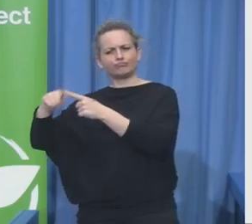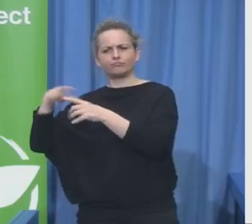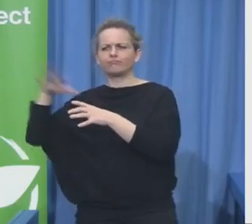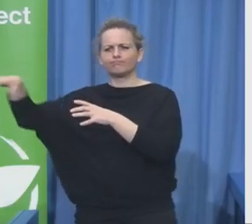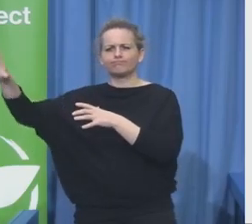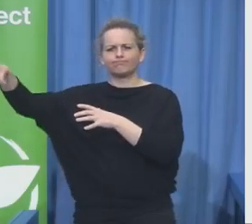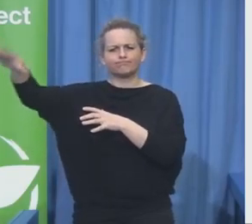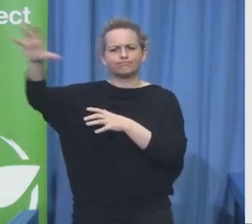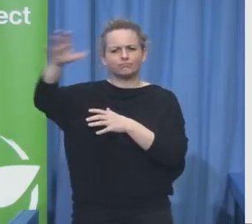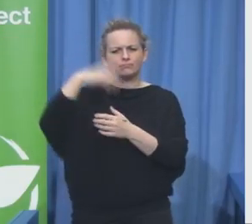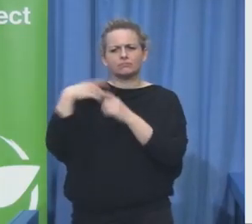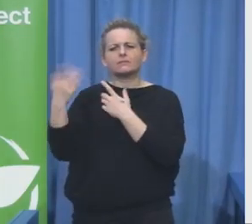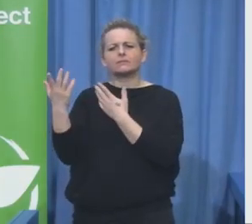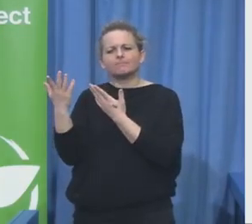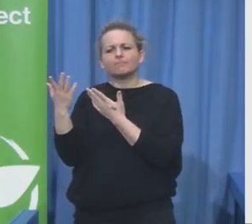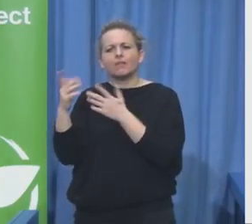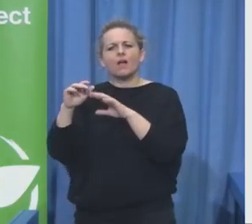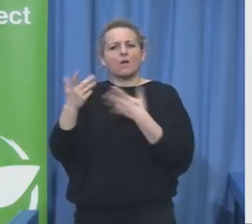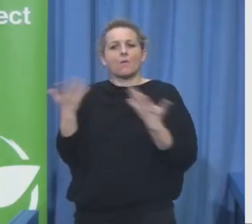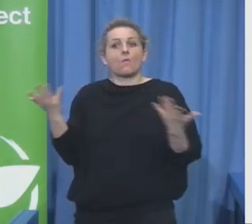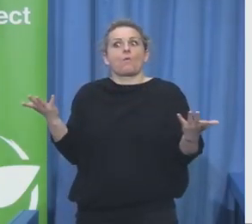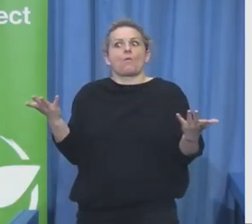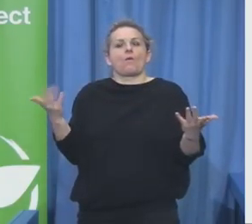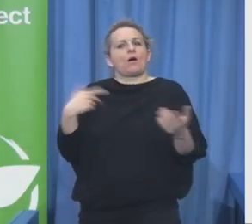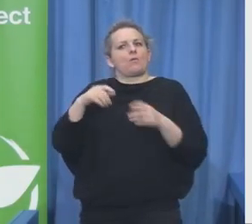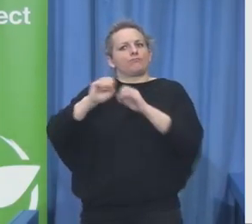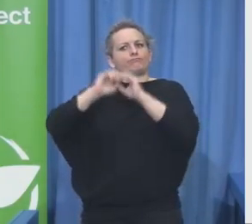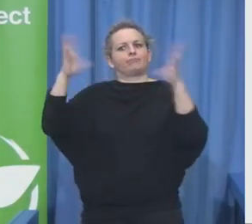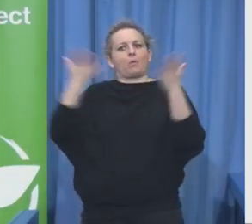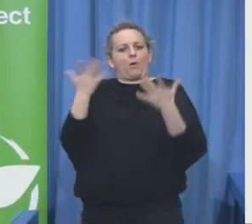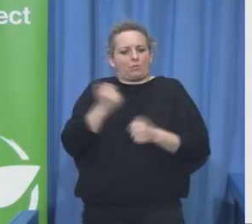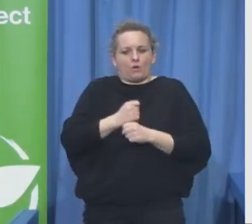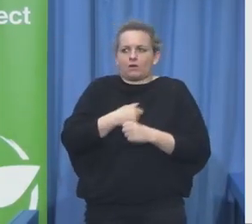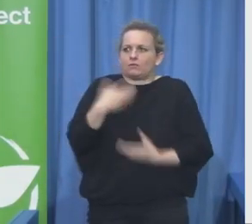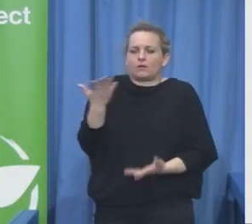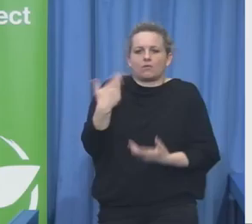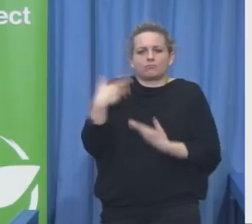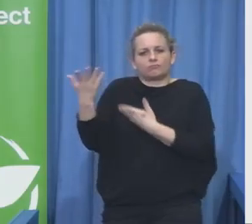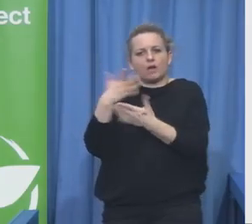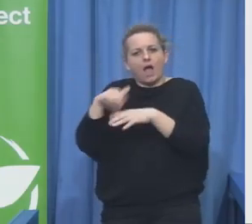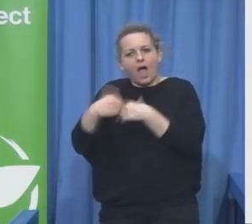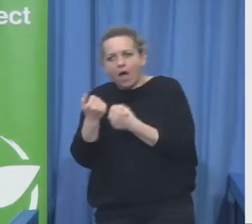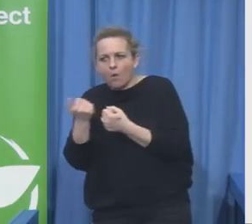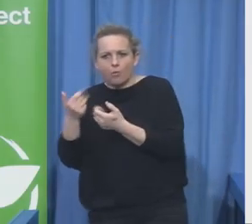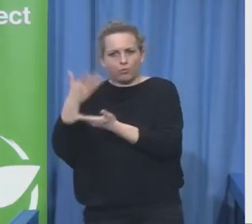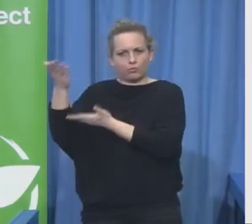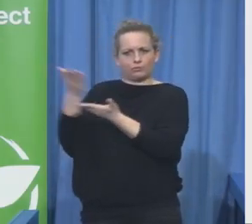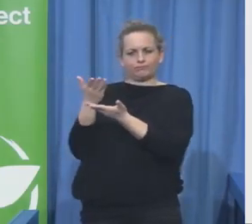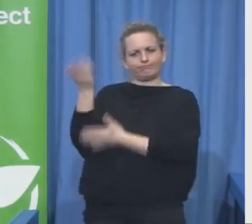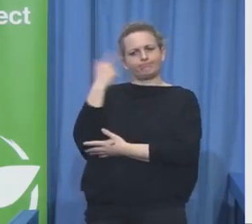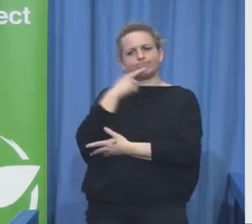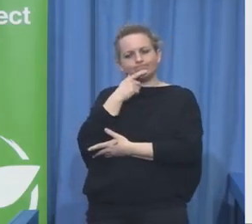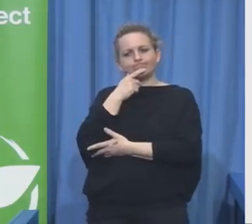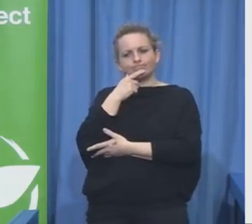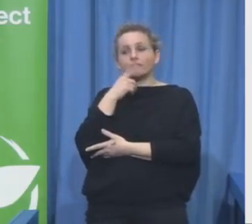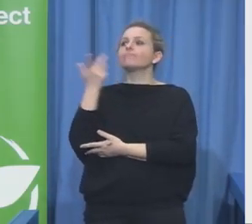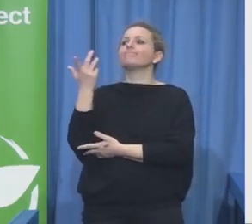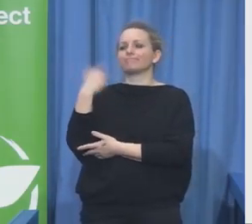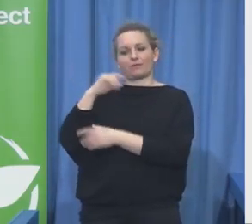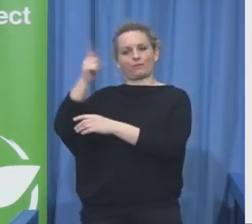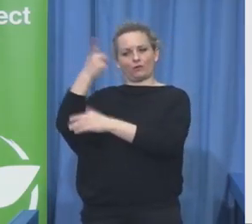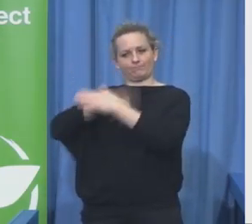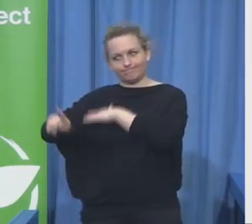most companies will do that today is by having or conducting an organizational assessment and gap analysis. What this is you bring